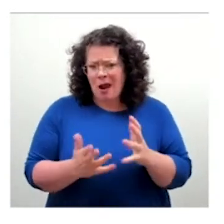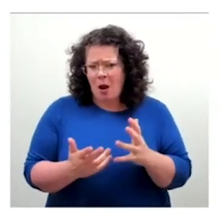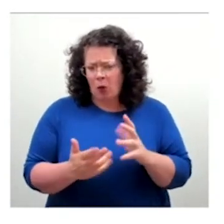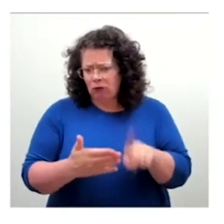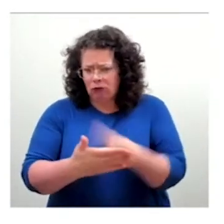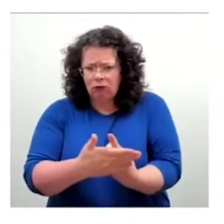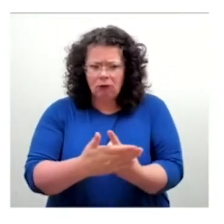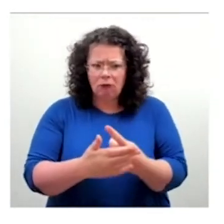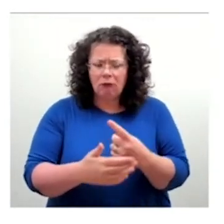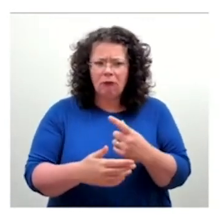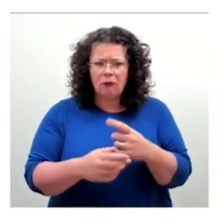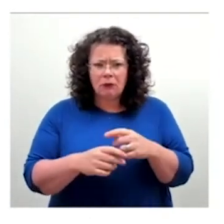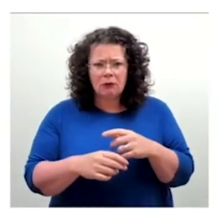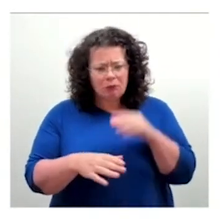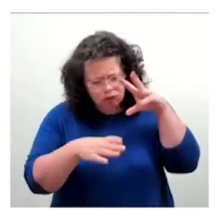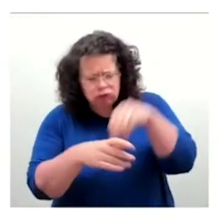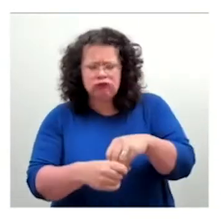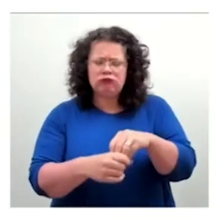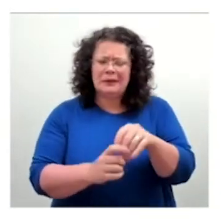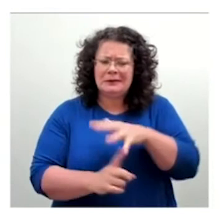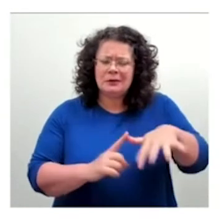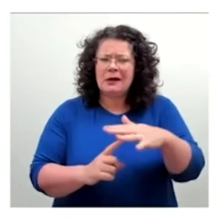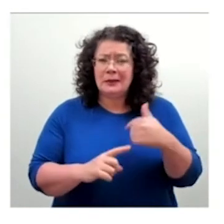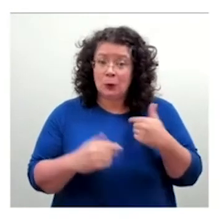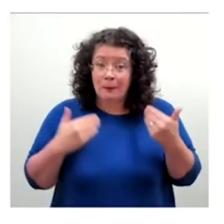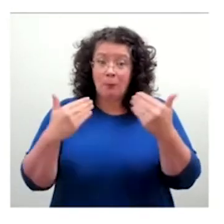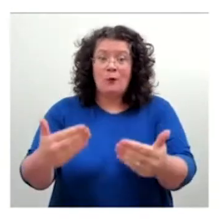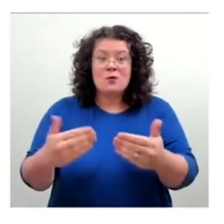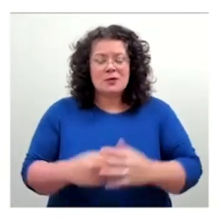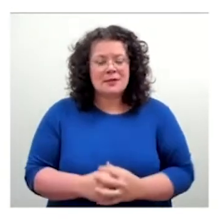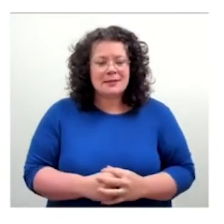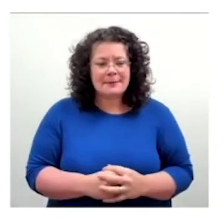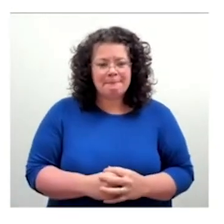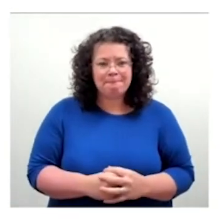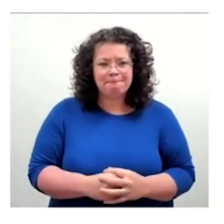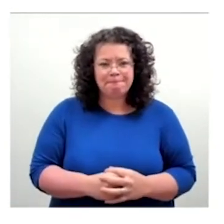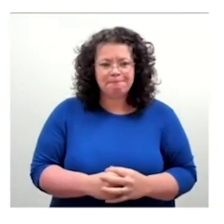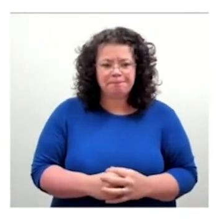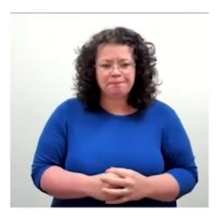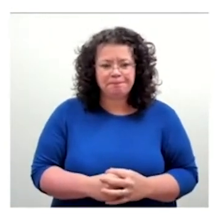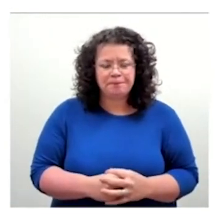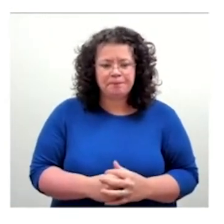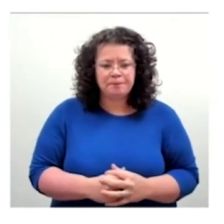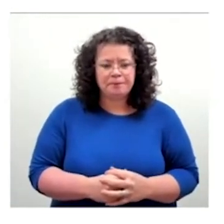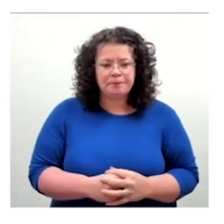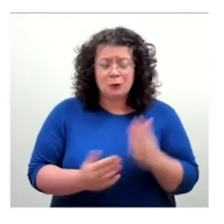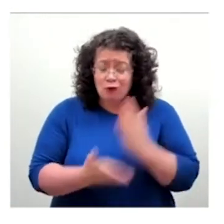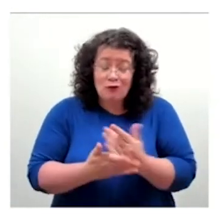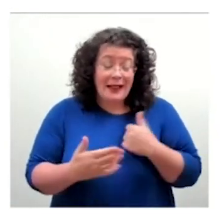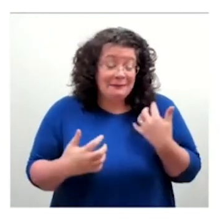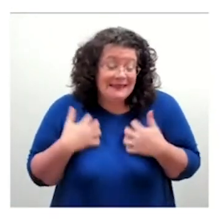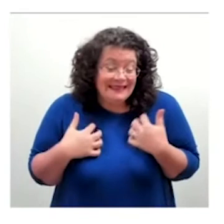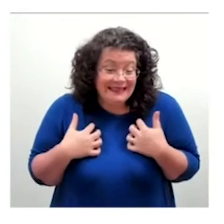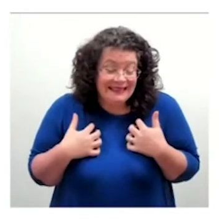So I am excited, pretty much on a daily basis, that's my norm.